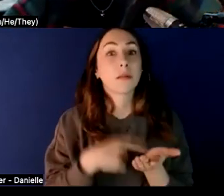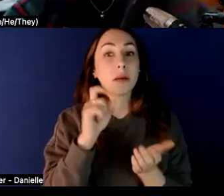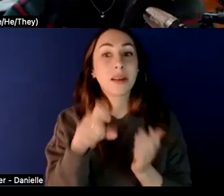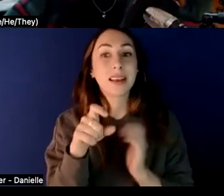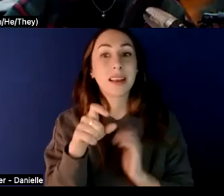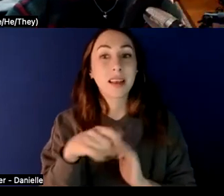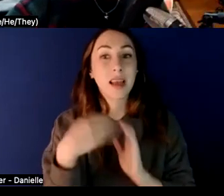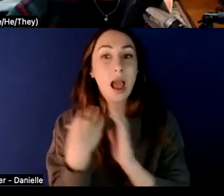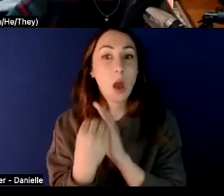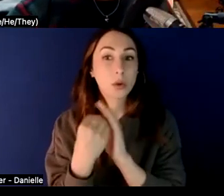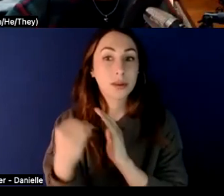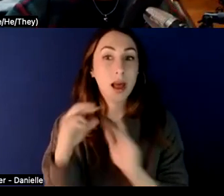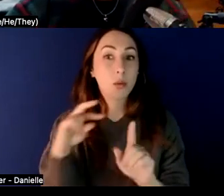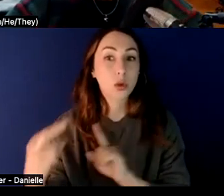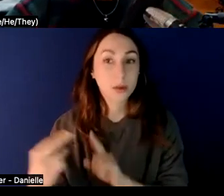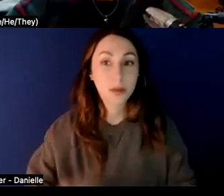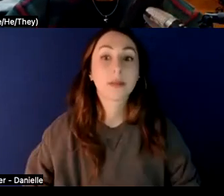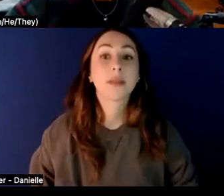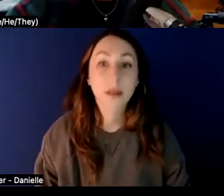perspective. So yeah.